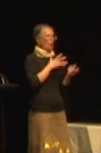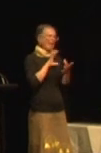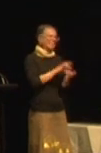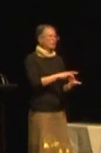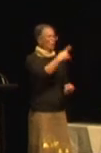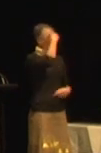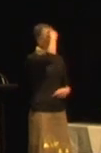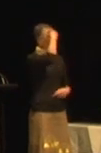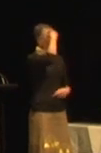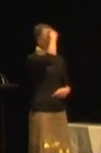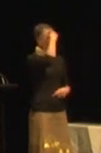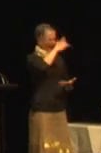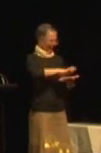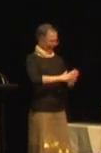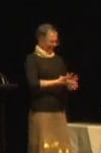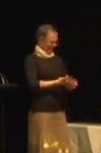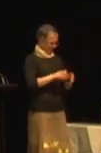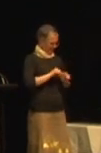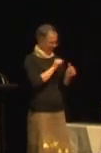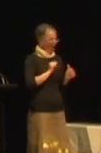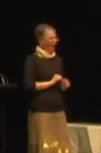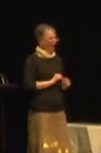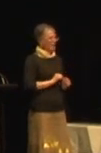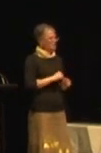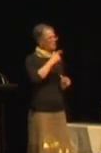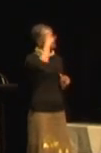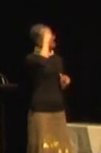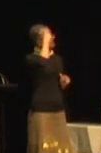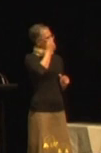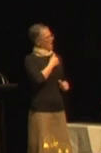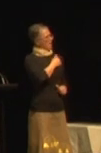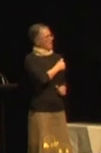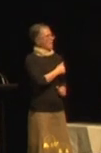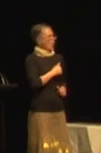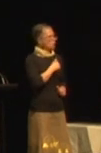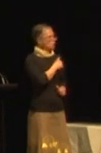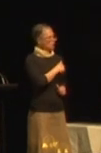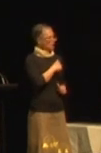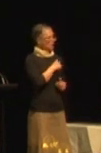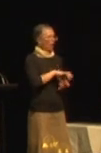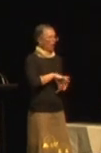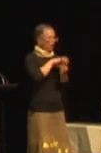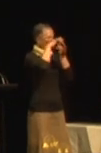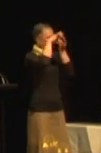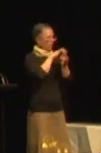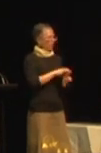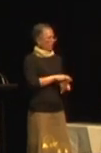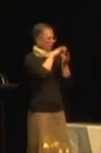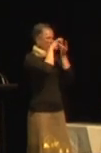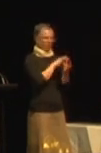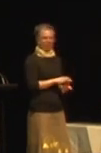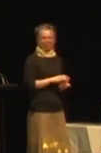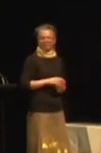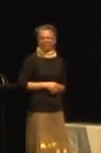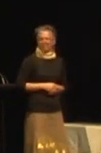heart together, intellect, action, and emotion, as one connected system.